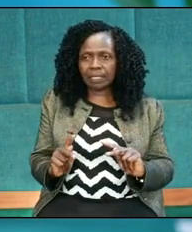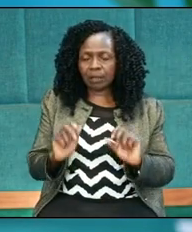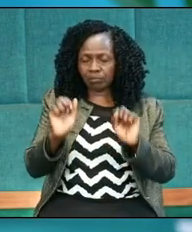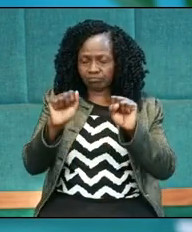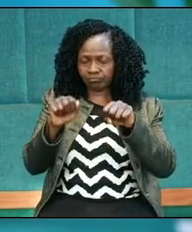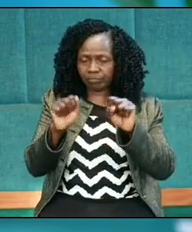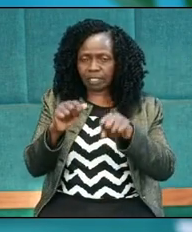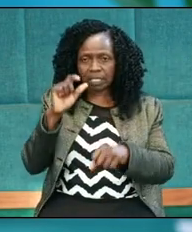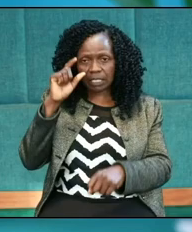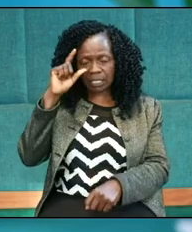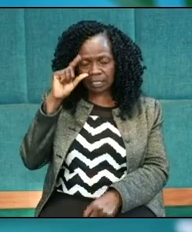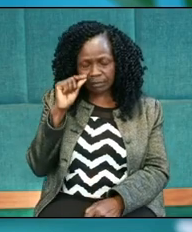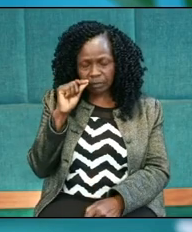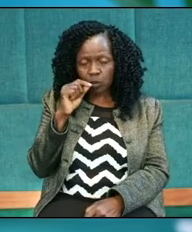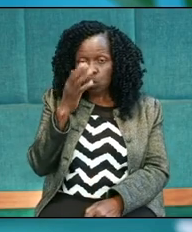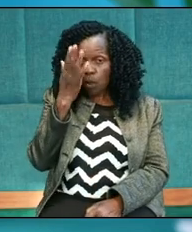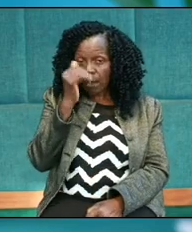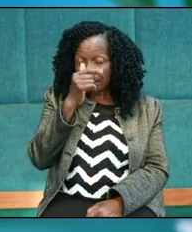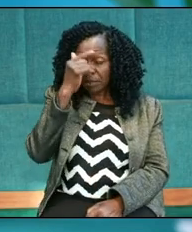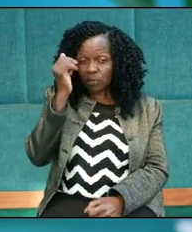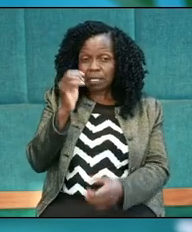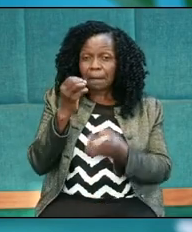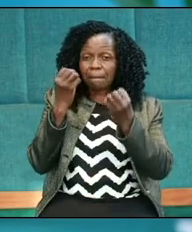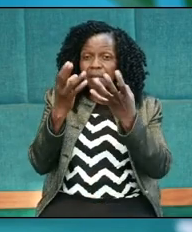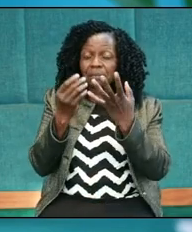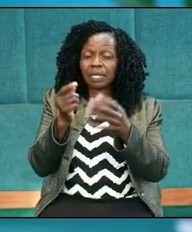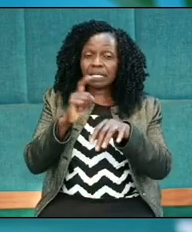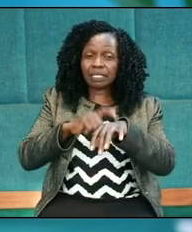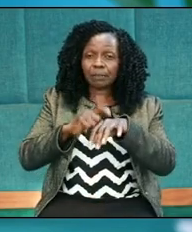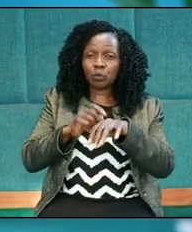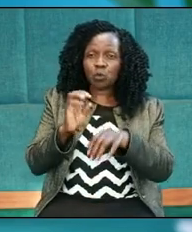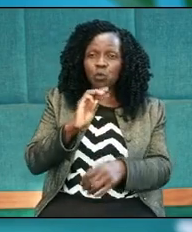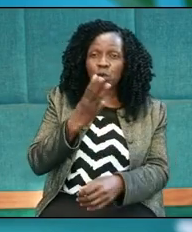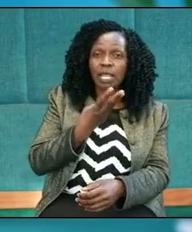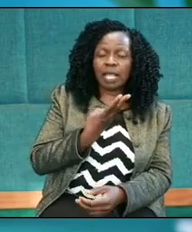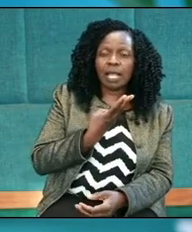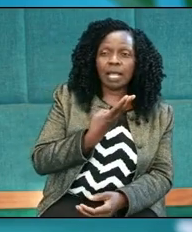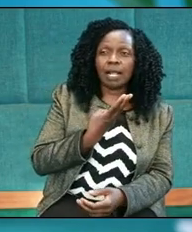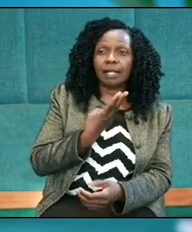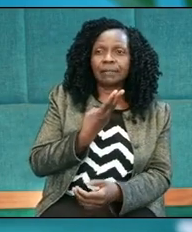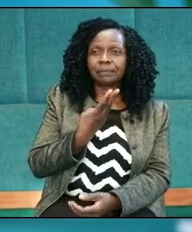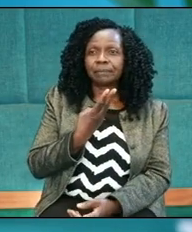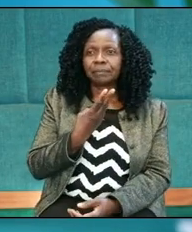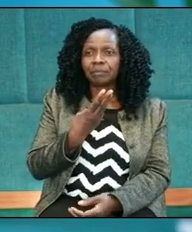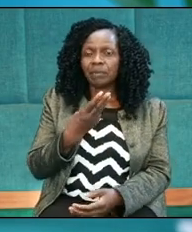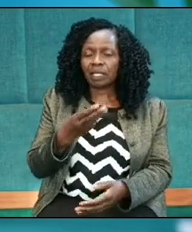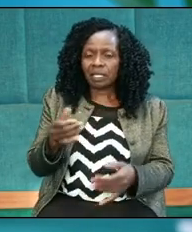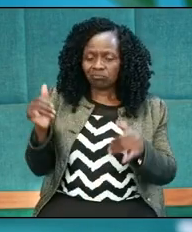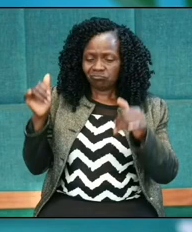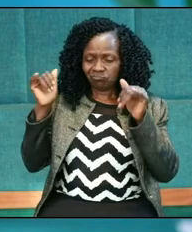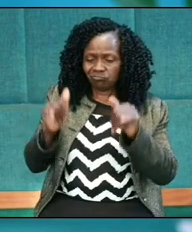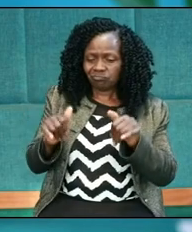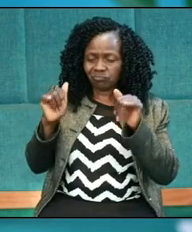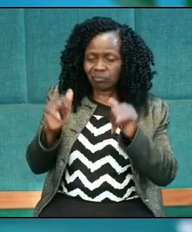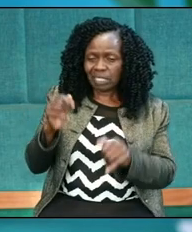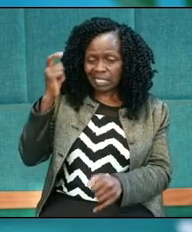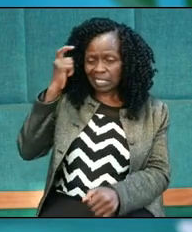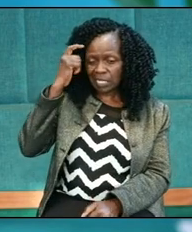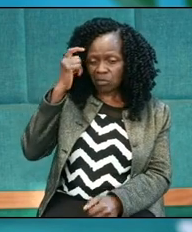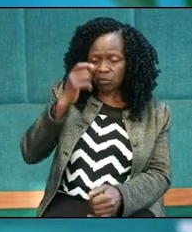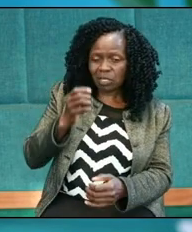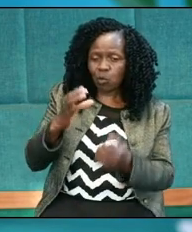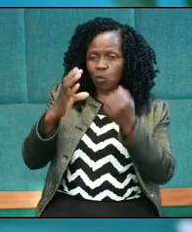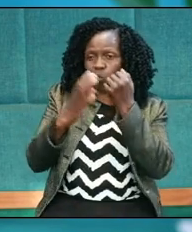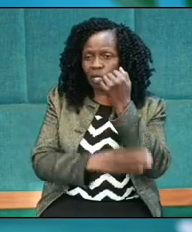sleep. Because many at times when we are actually dwelling on the worst situation, we don't even see